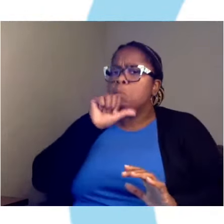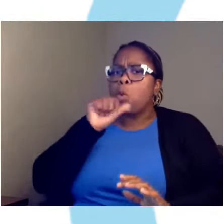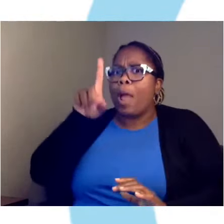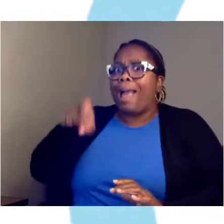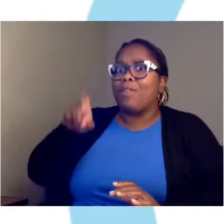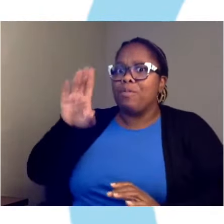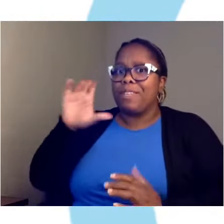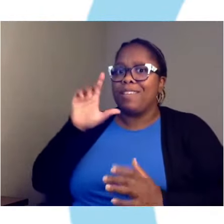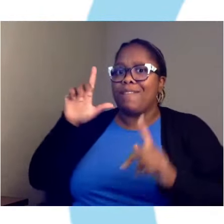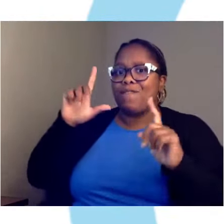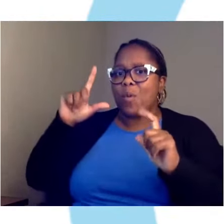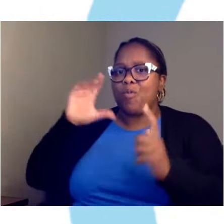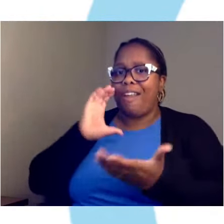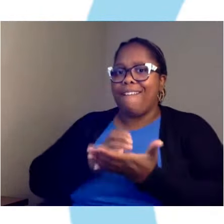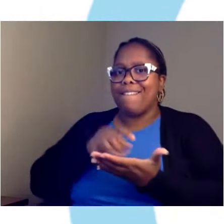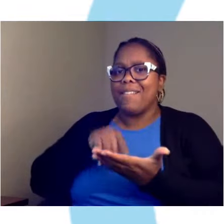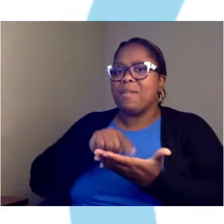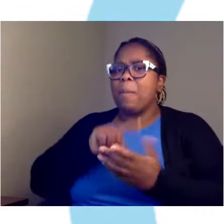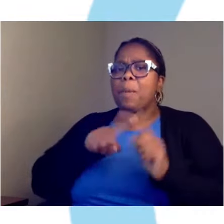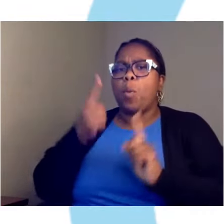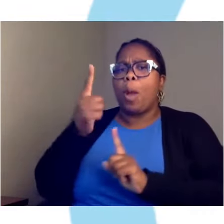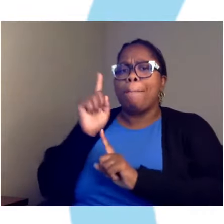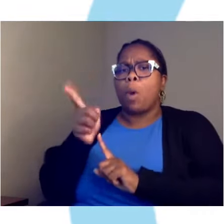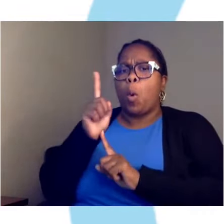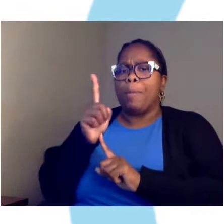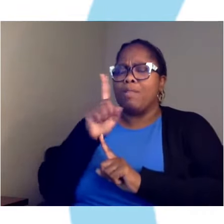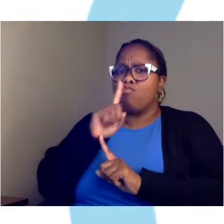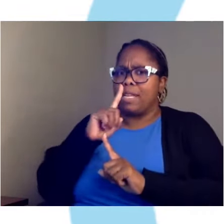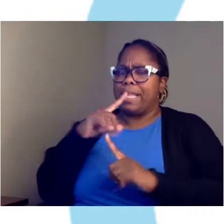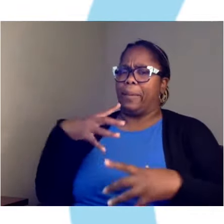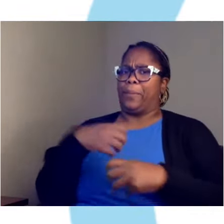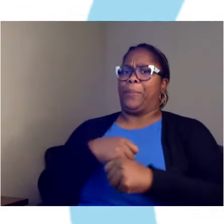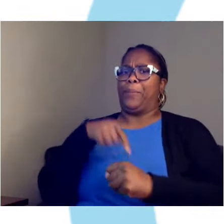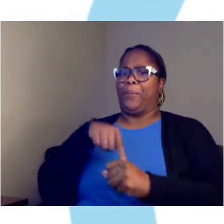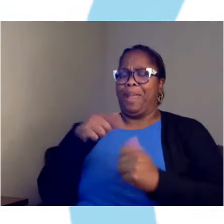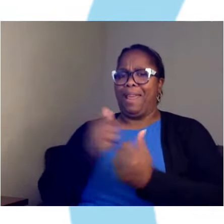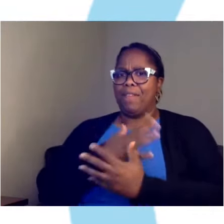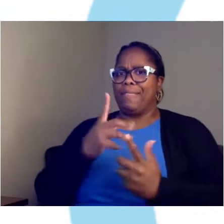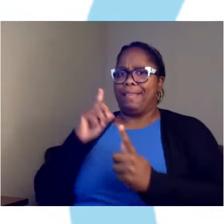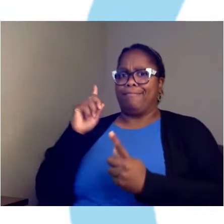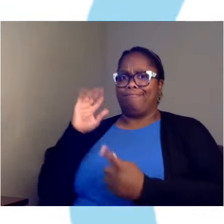these protests have accomplished and will accomplish?